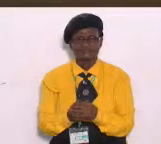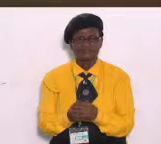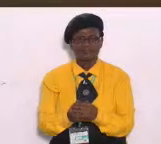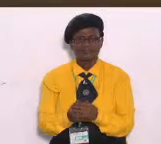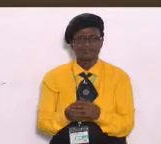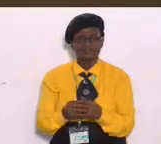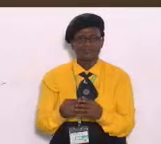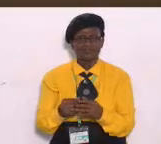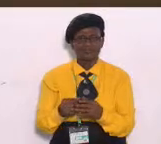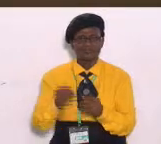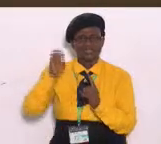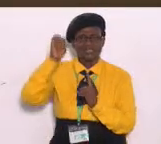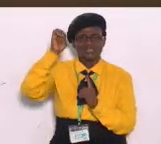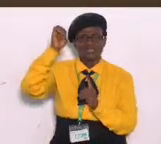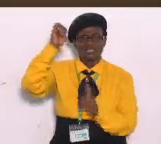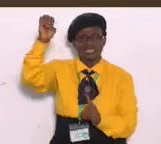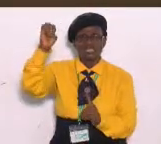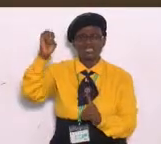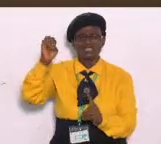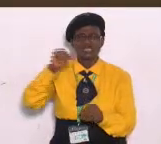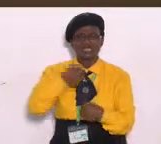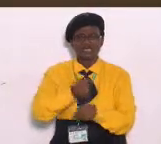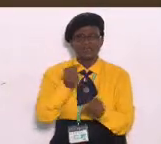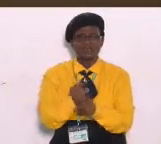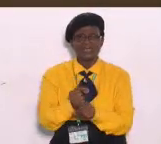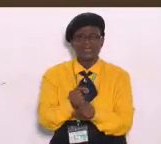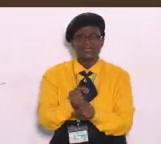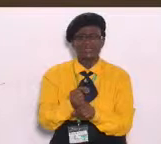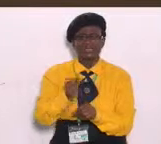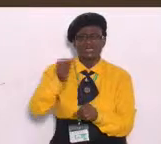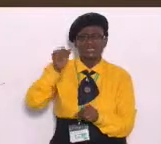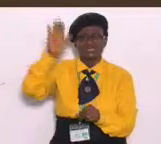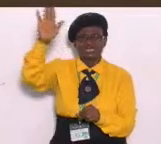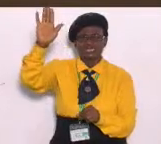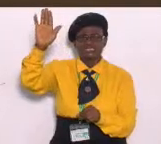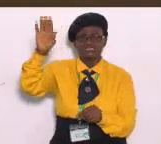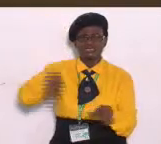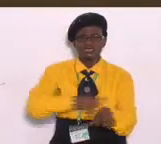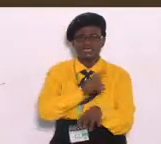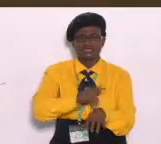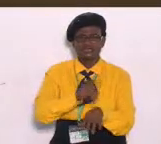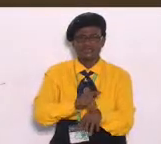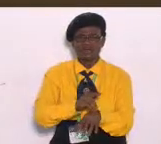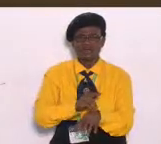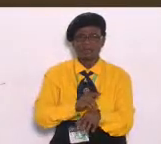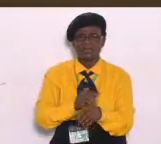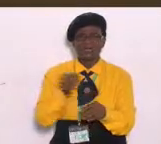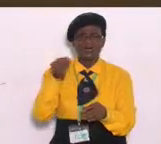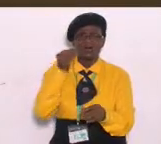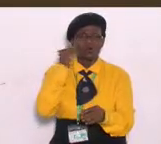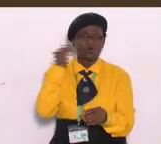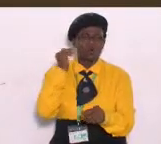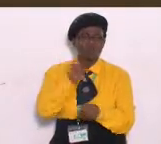Make His kingdom assignment your priority.